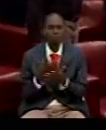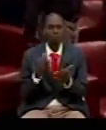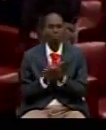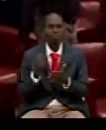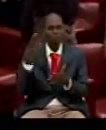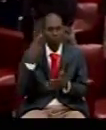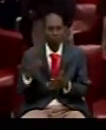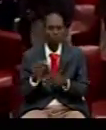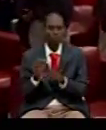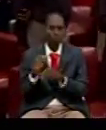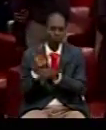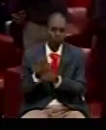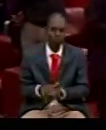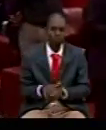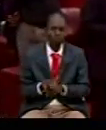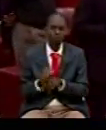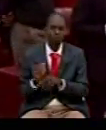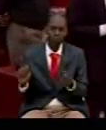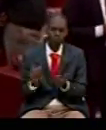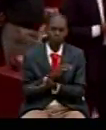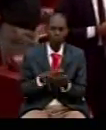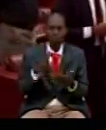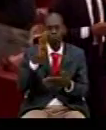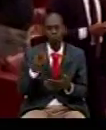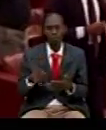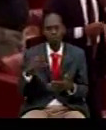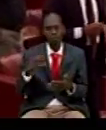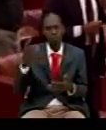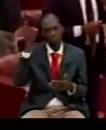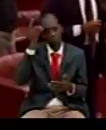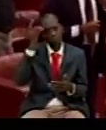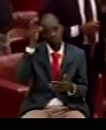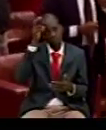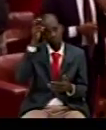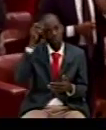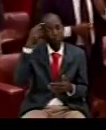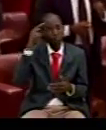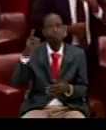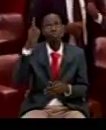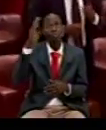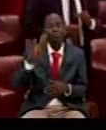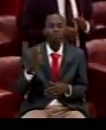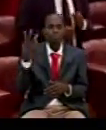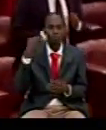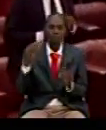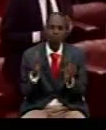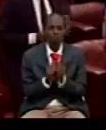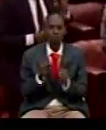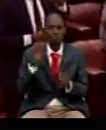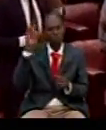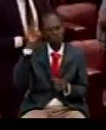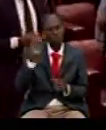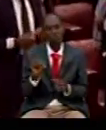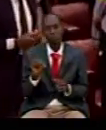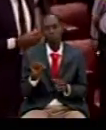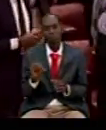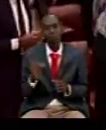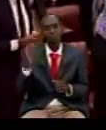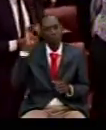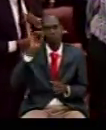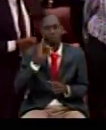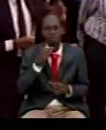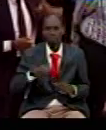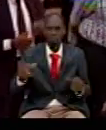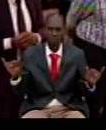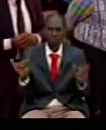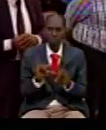oppressed of the devil. For God was with him. and still the same. God says, I'm God, I change